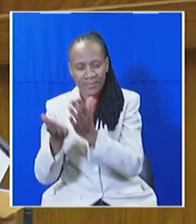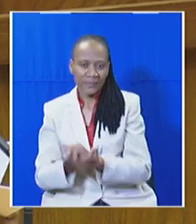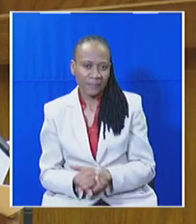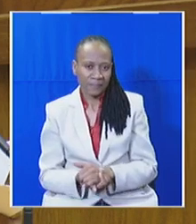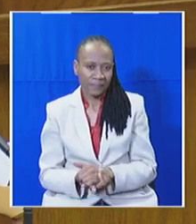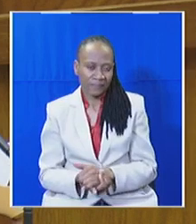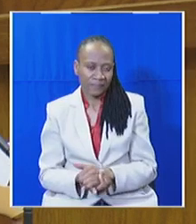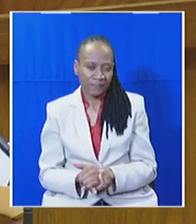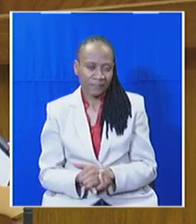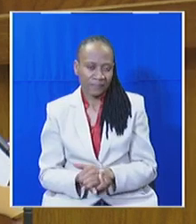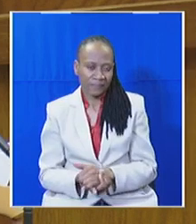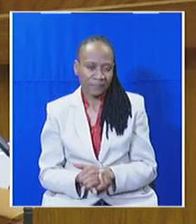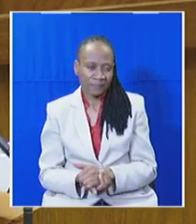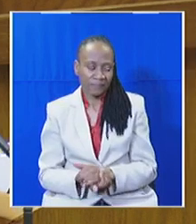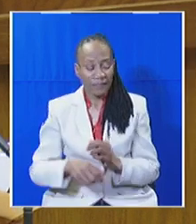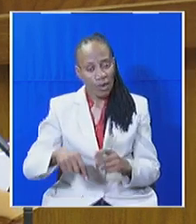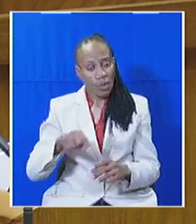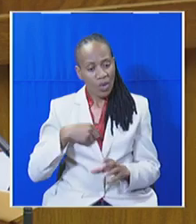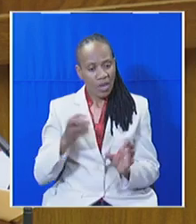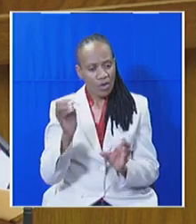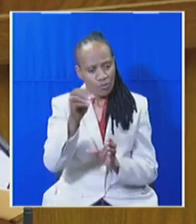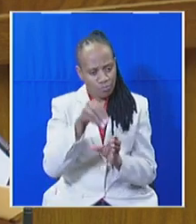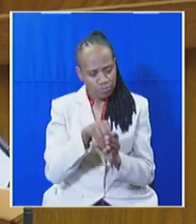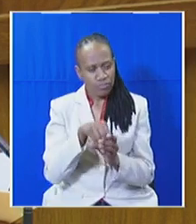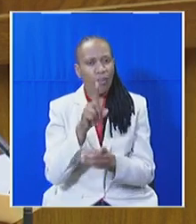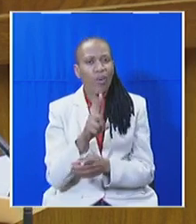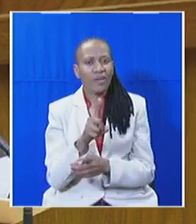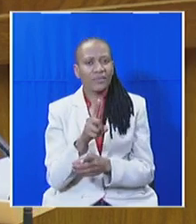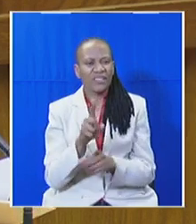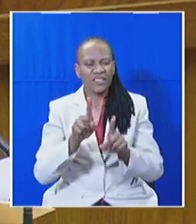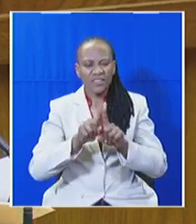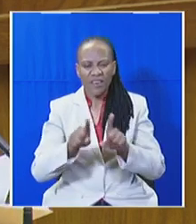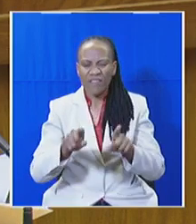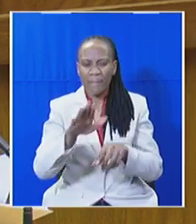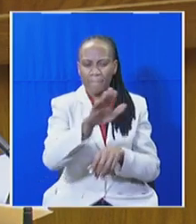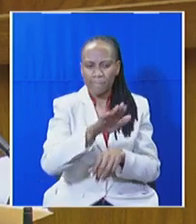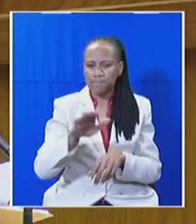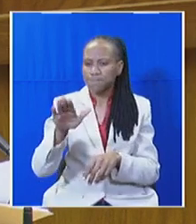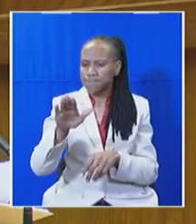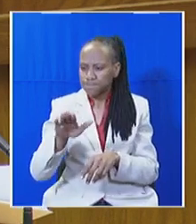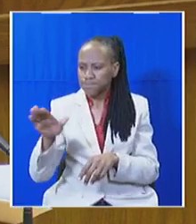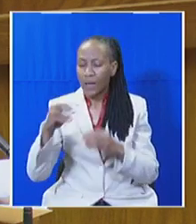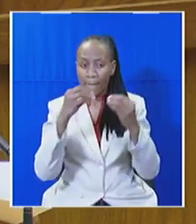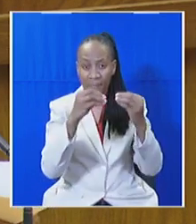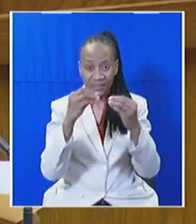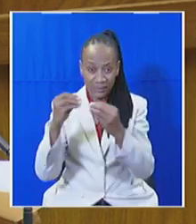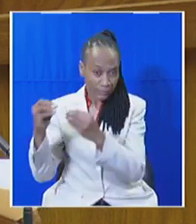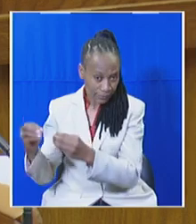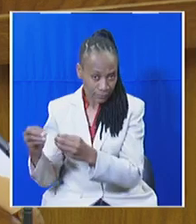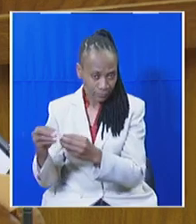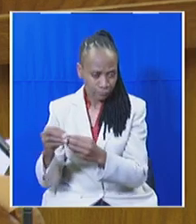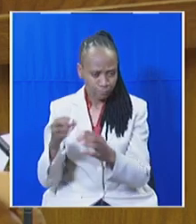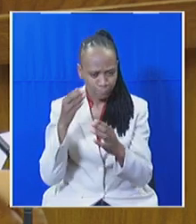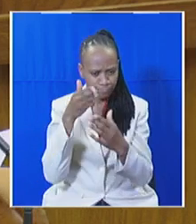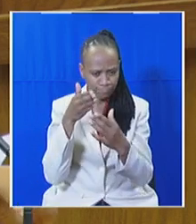We are also in cross-cutting areas to reform,